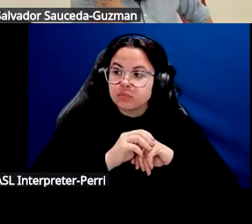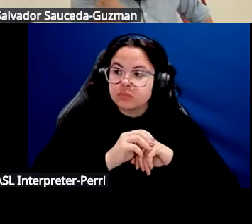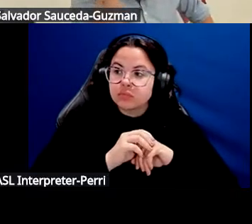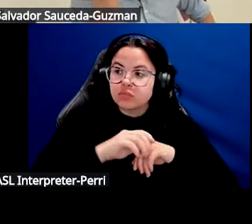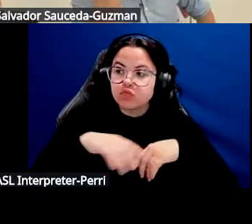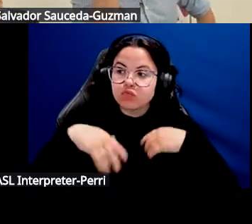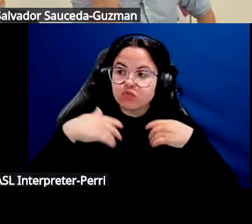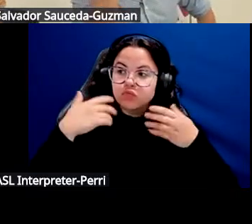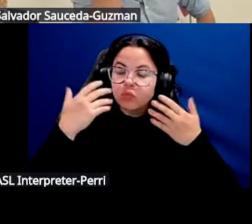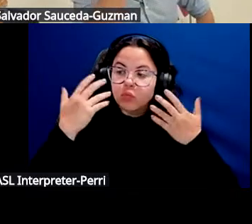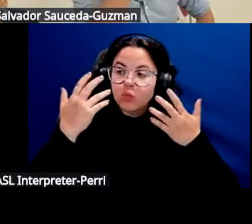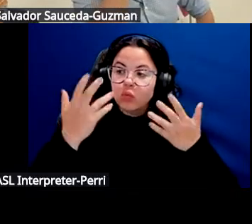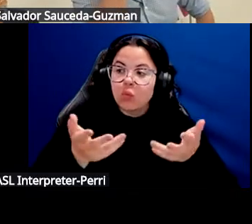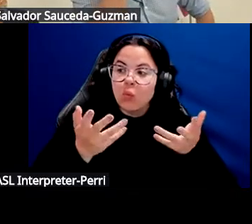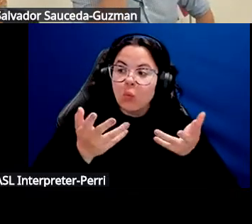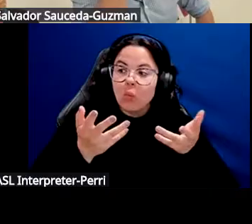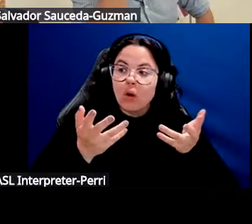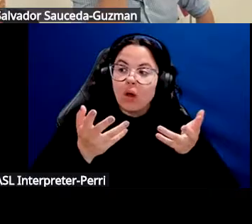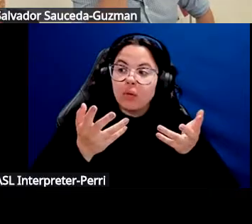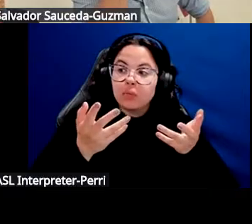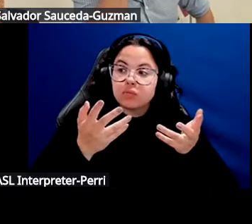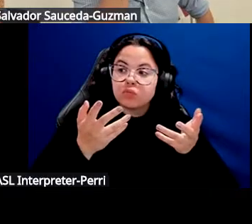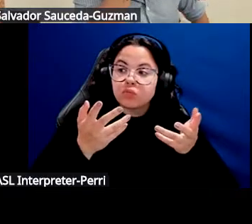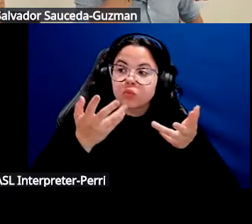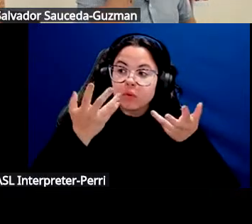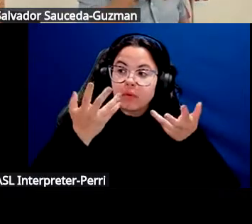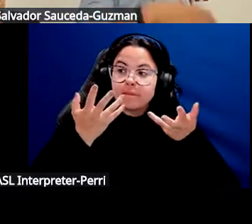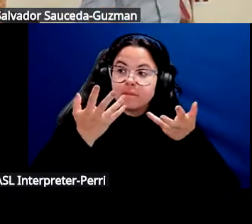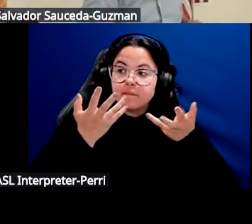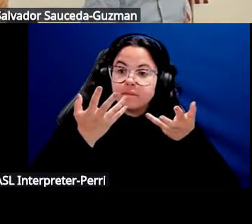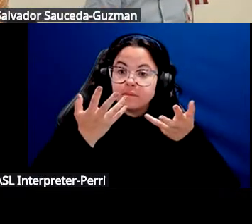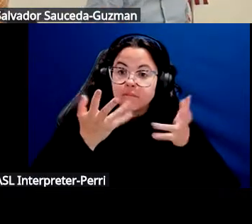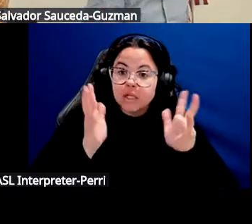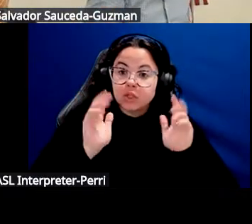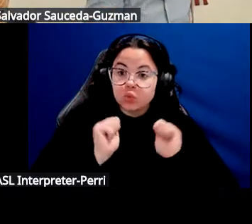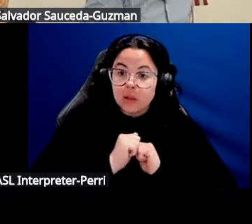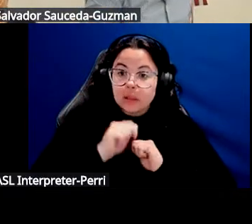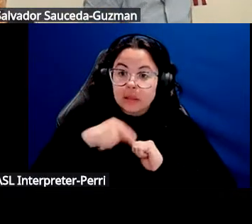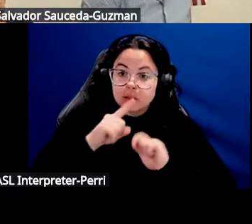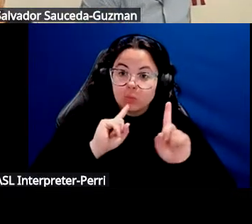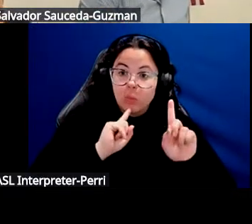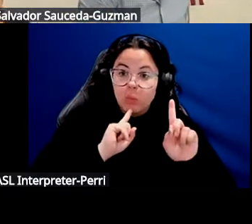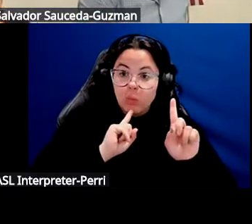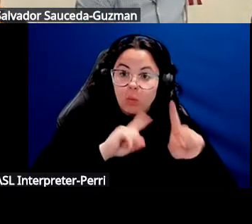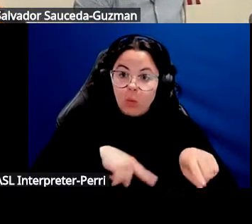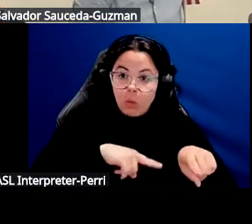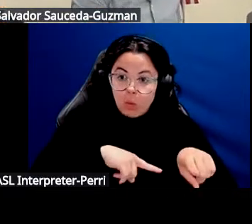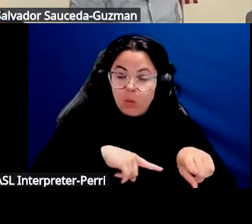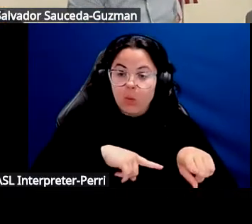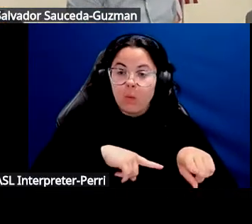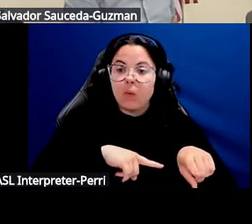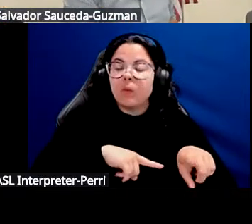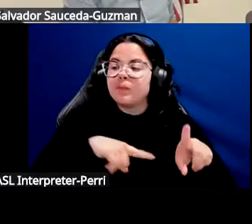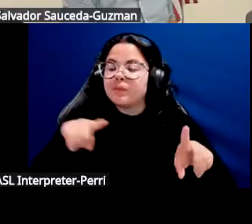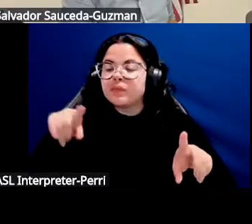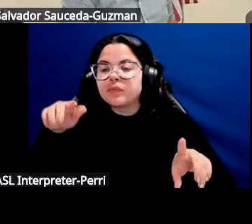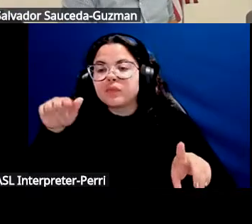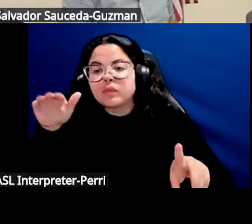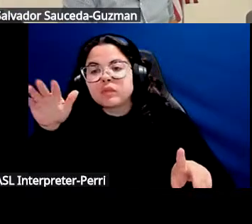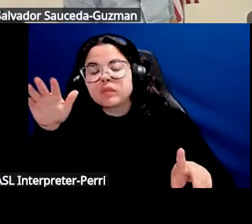Well, we're finished with the committee reports. Now we have, Commissioner,